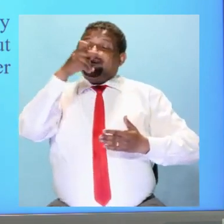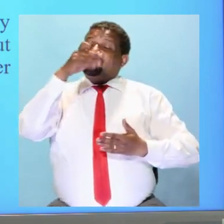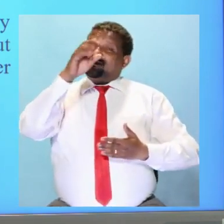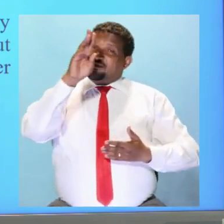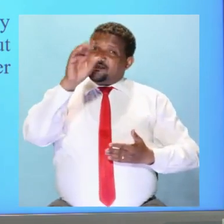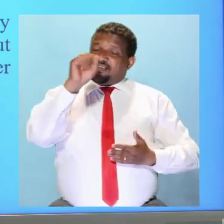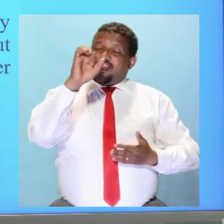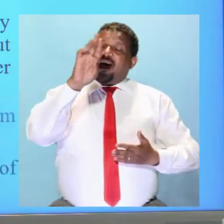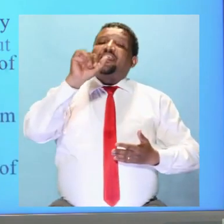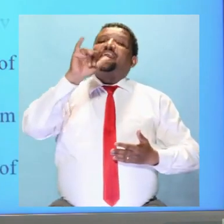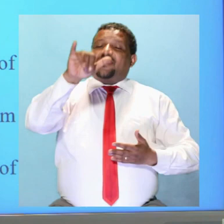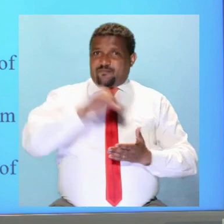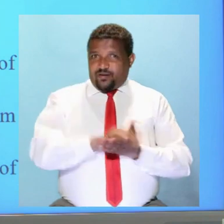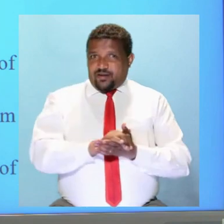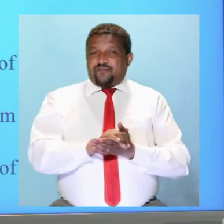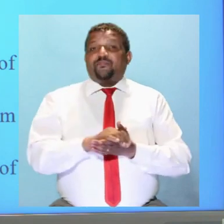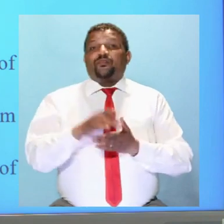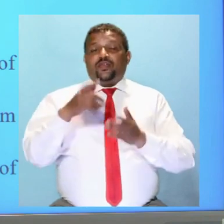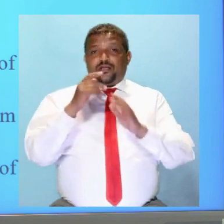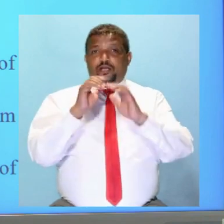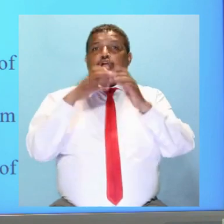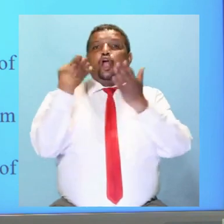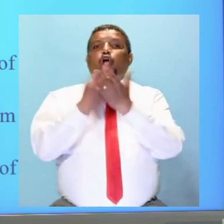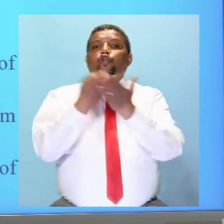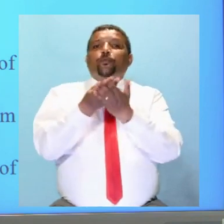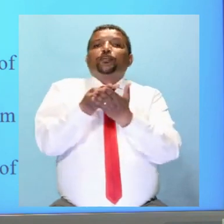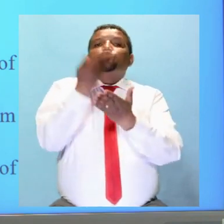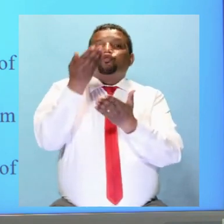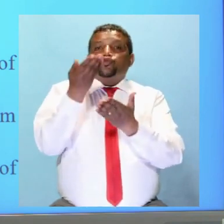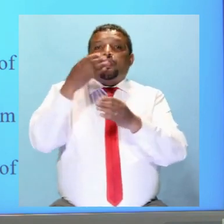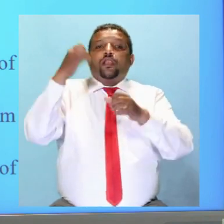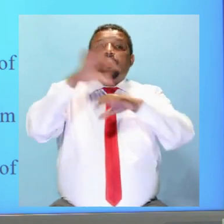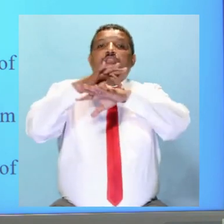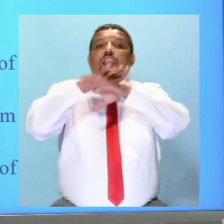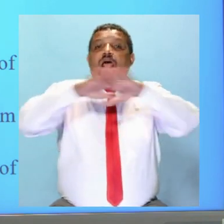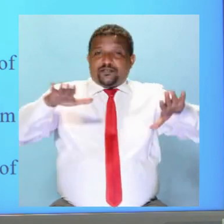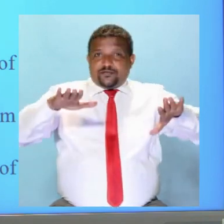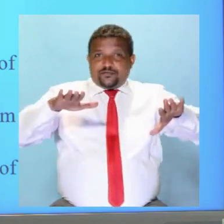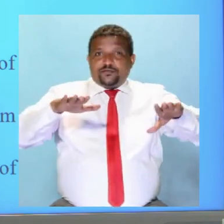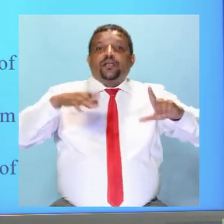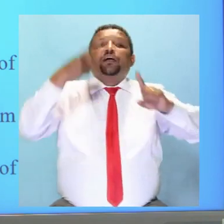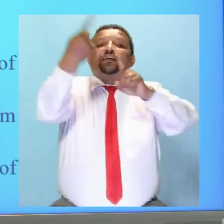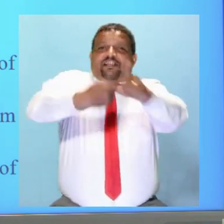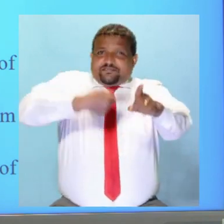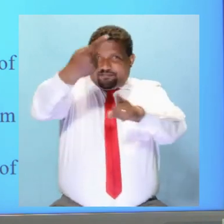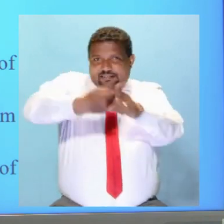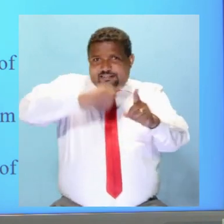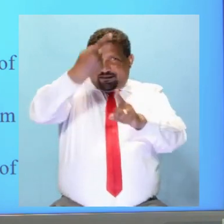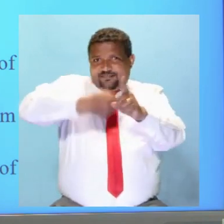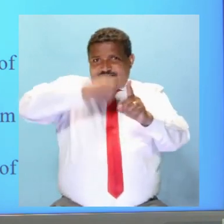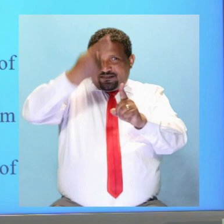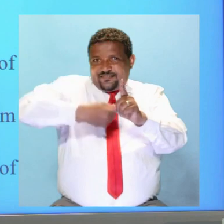and the reward for the economic resource land is rent.